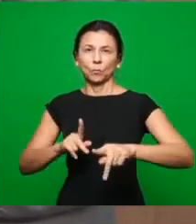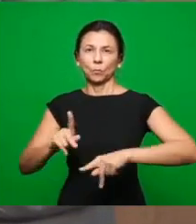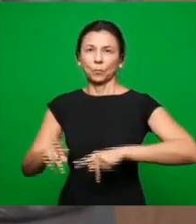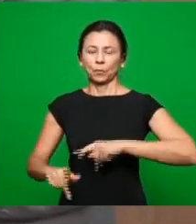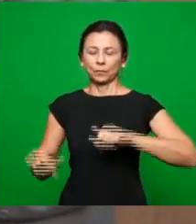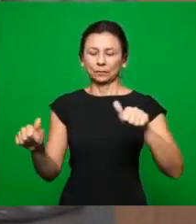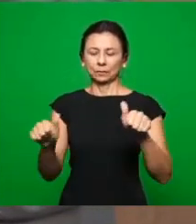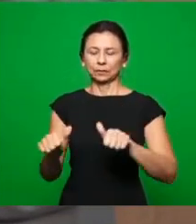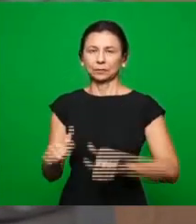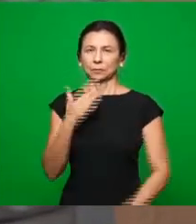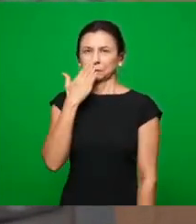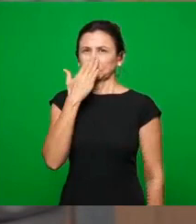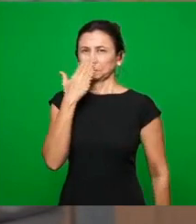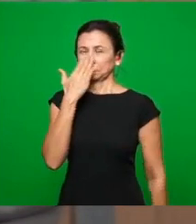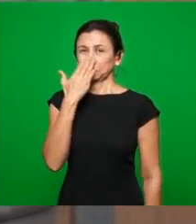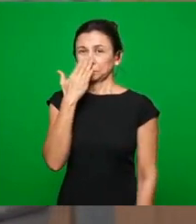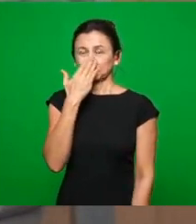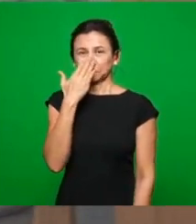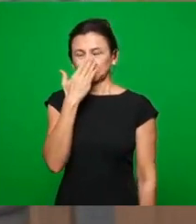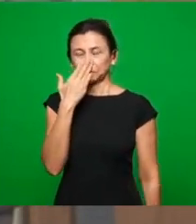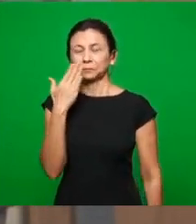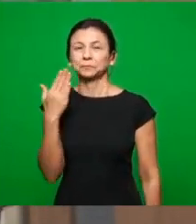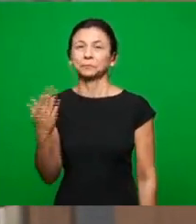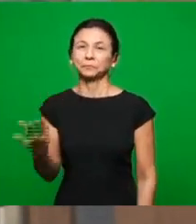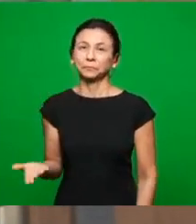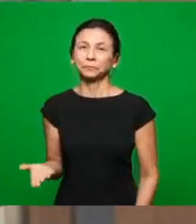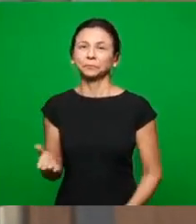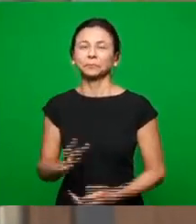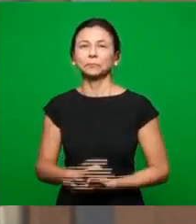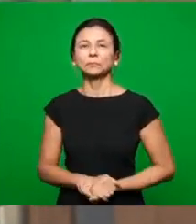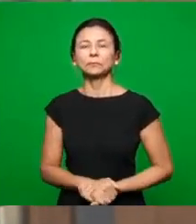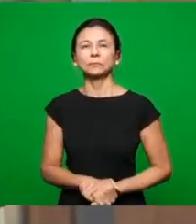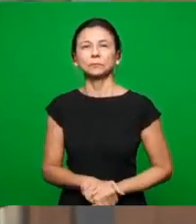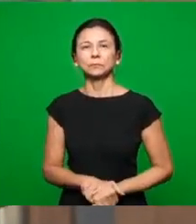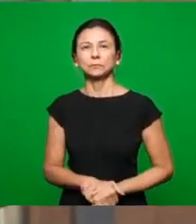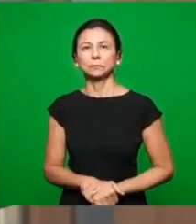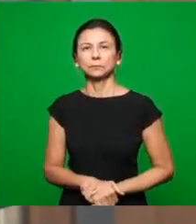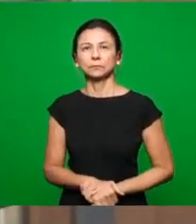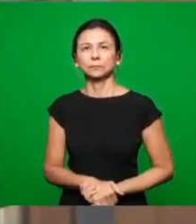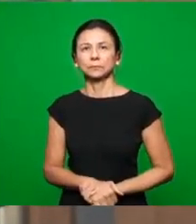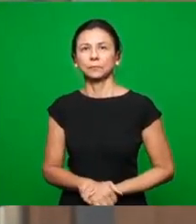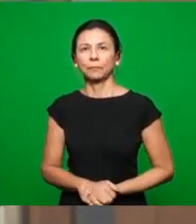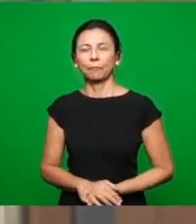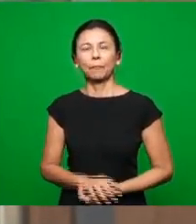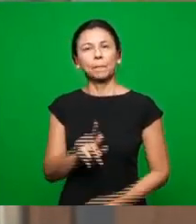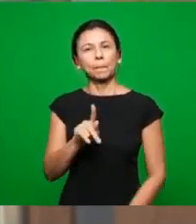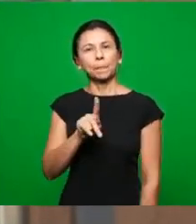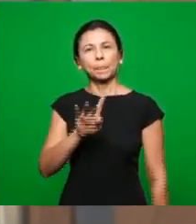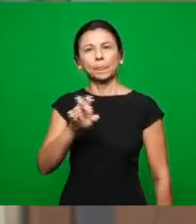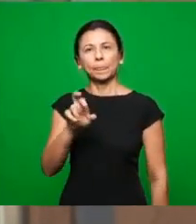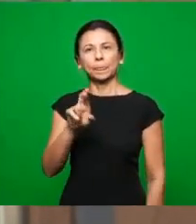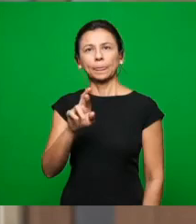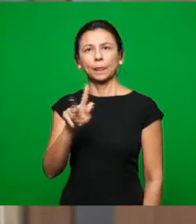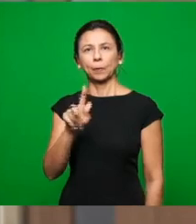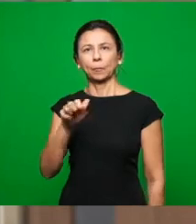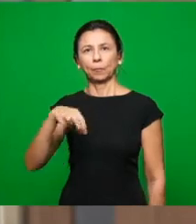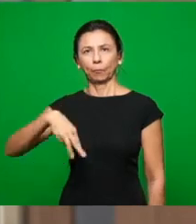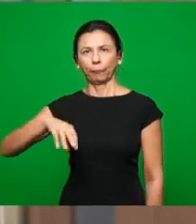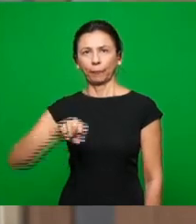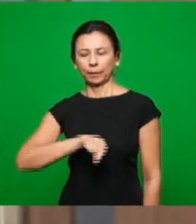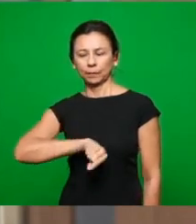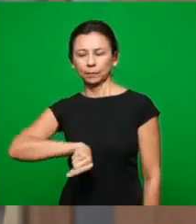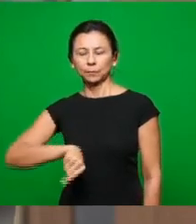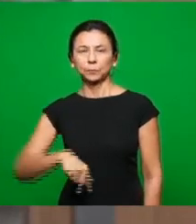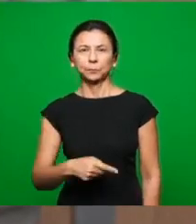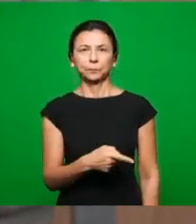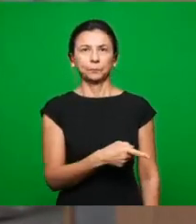and lead people to idolatry and prostitution. So here it is in Pergamum, the first doctrinal mistake.